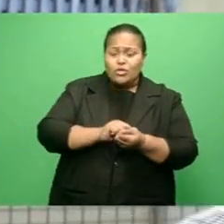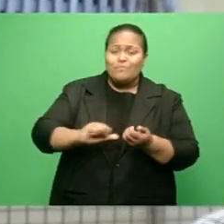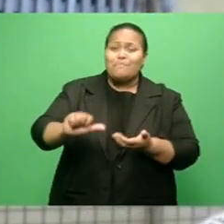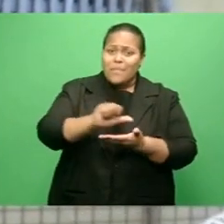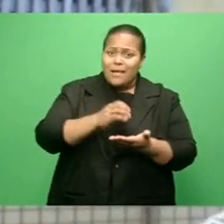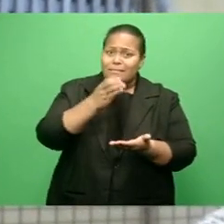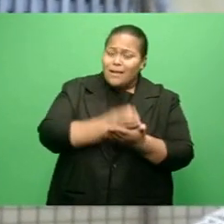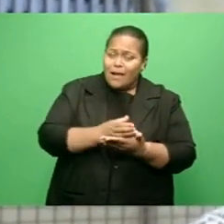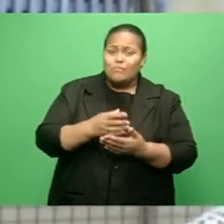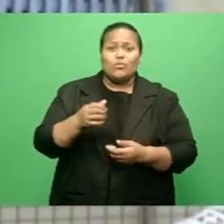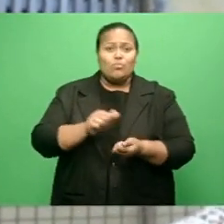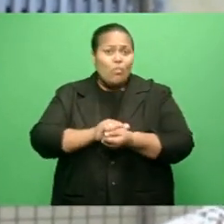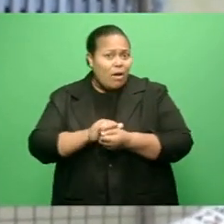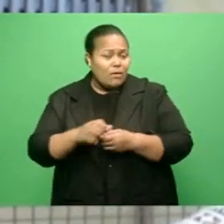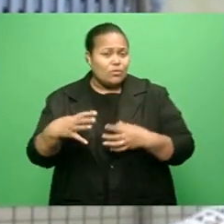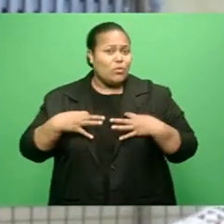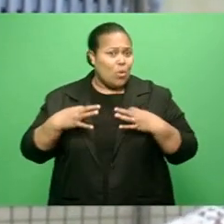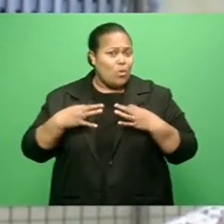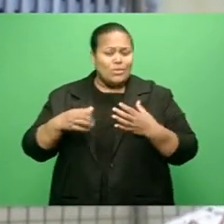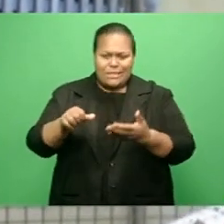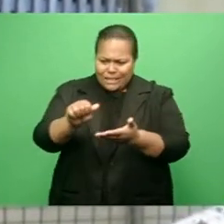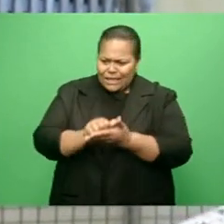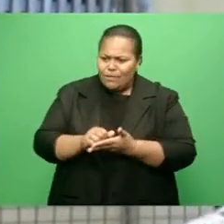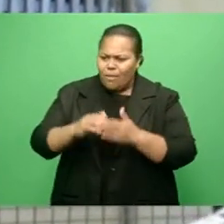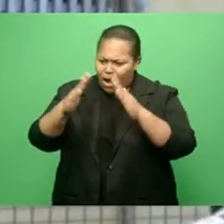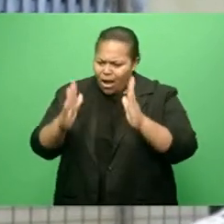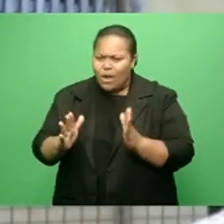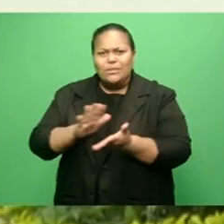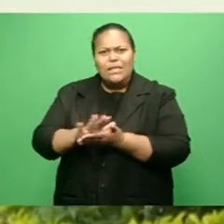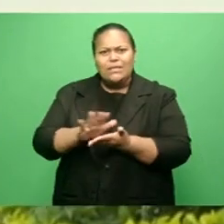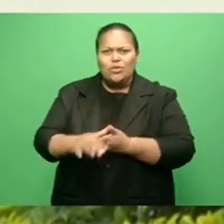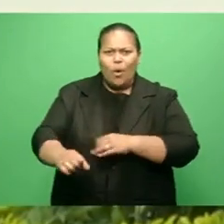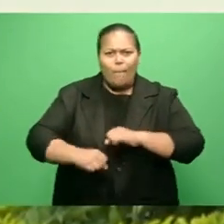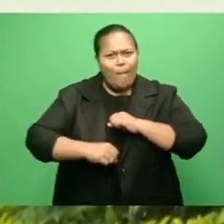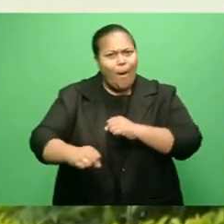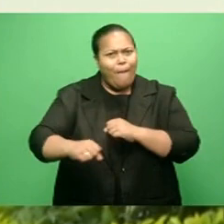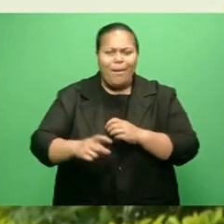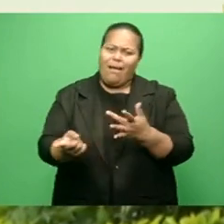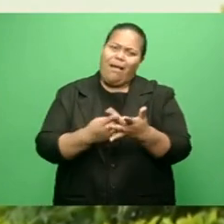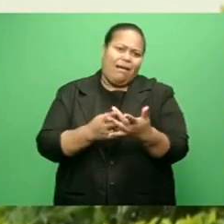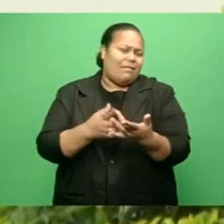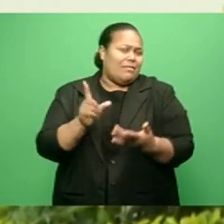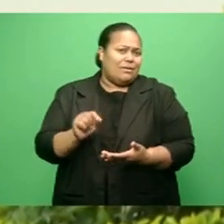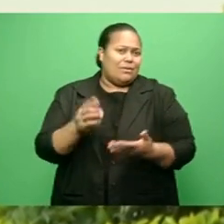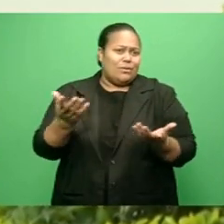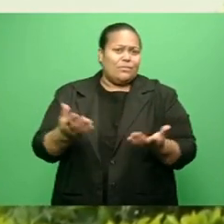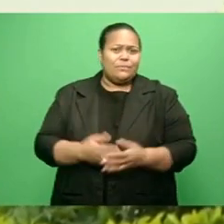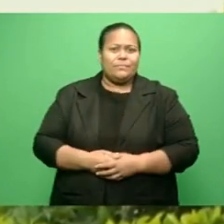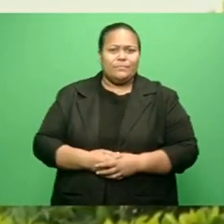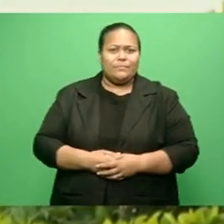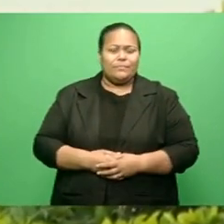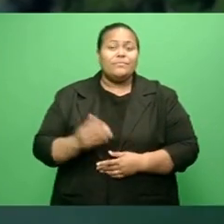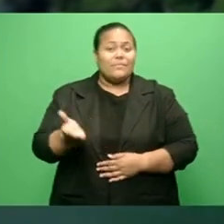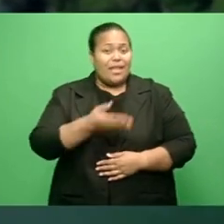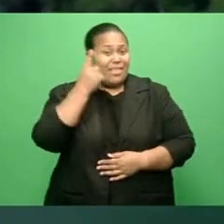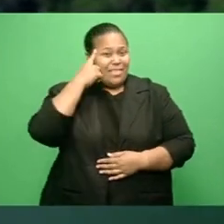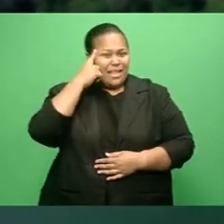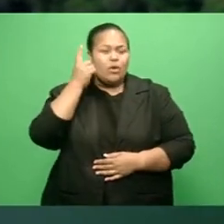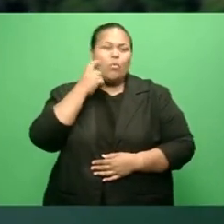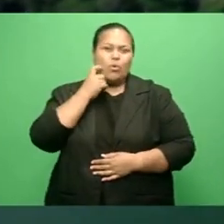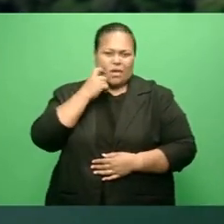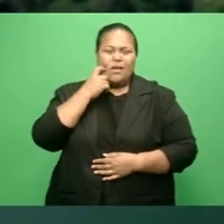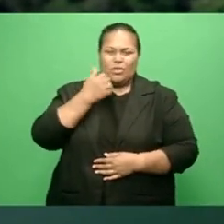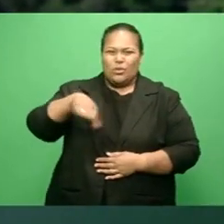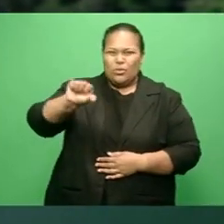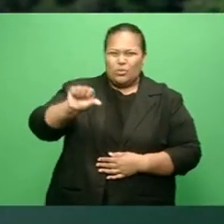and keeping our homes clean, bring mopping and all, and the sector. I think the water usage is increased. The West